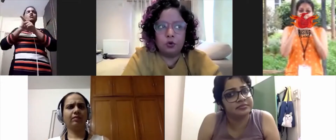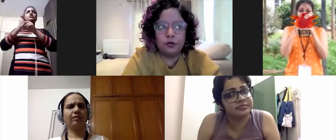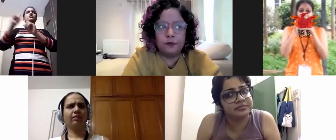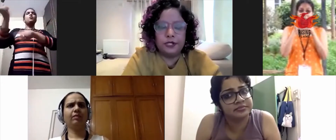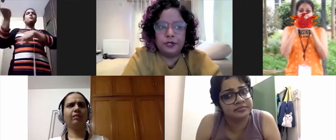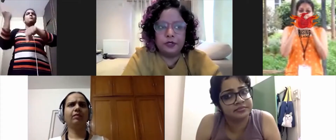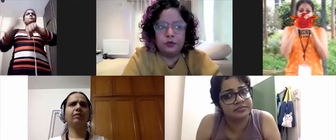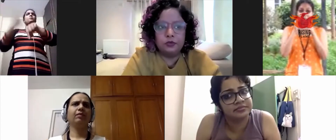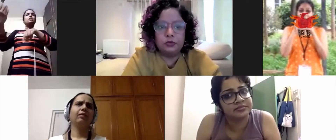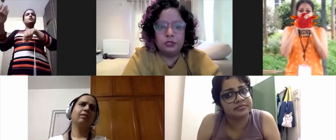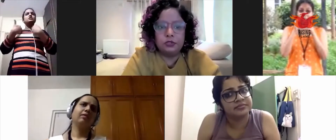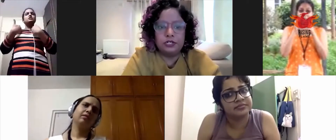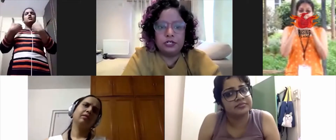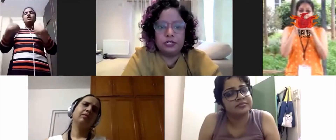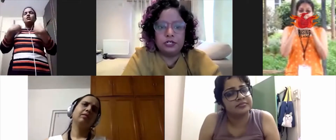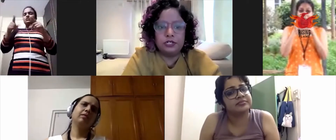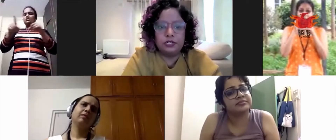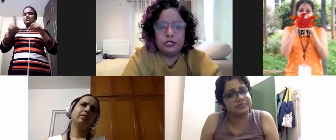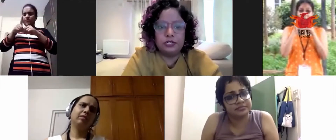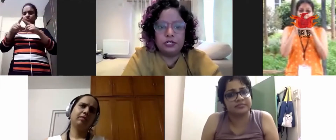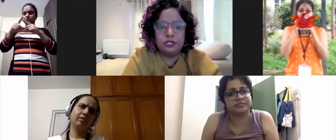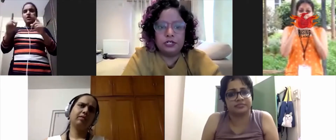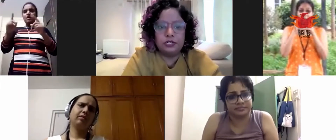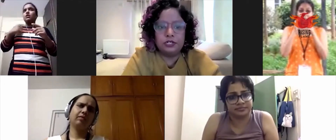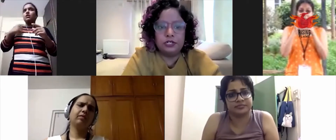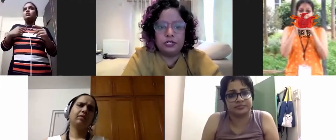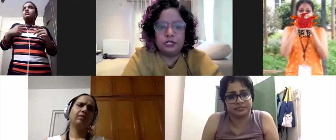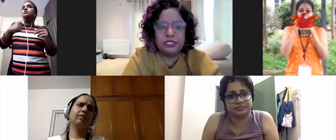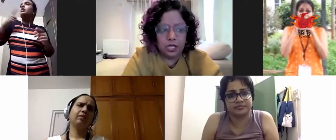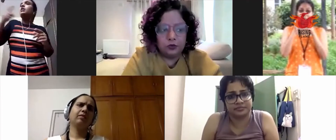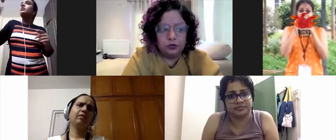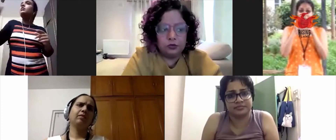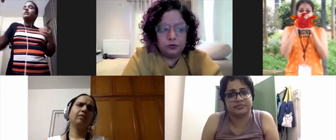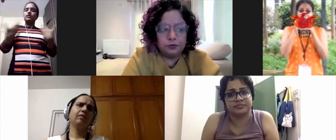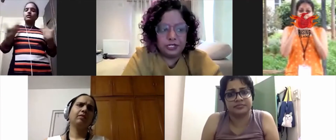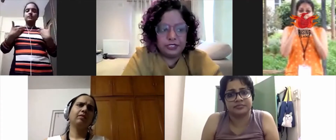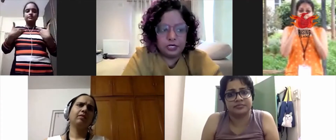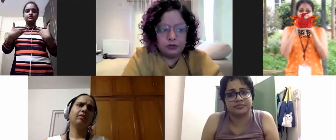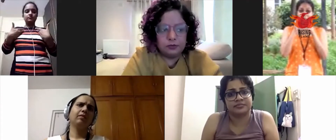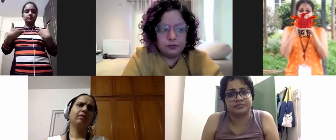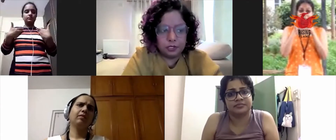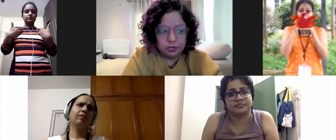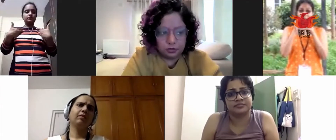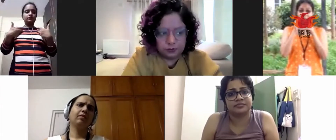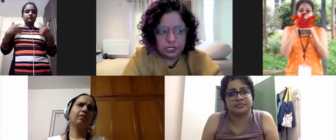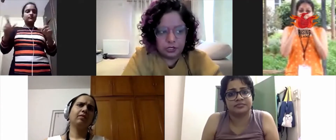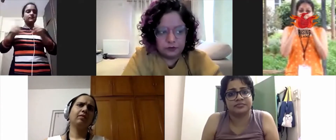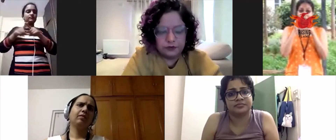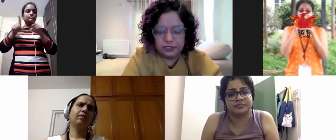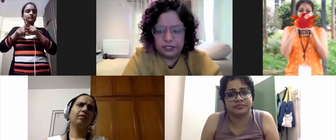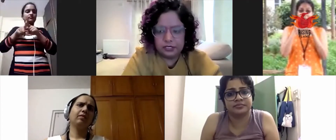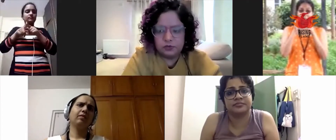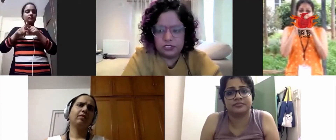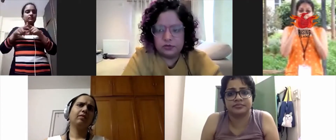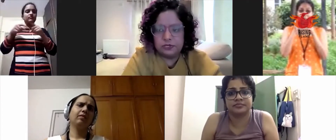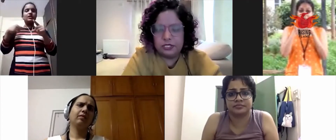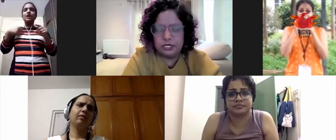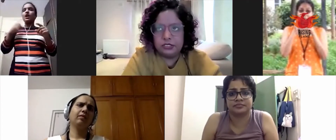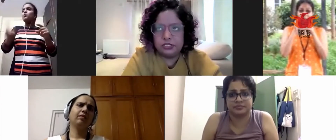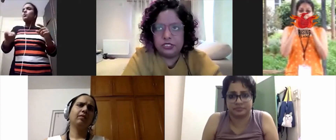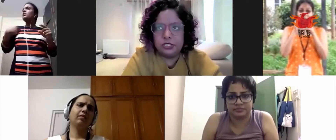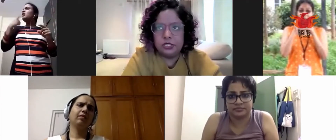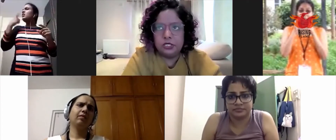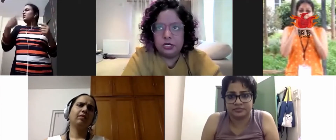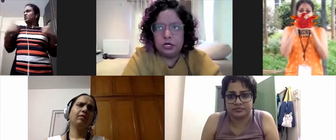so overwhelmed, I couldn't raise it. I couldn't bring out the fact that this wasn't me.